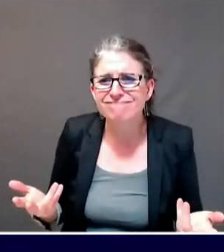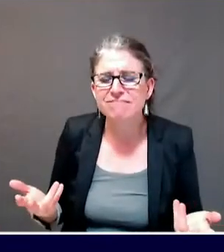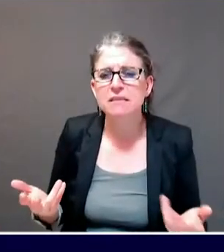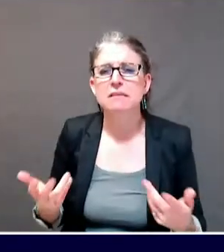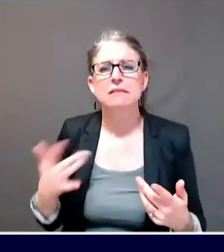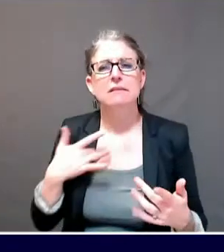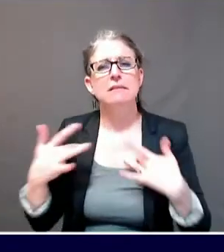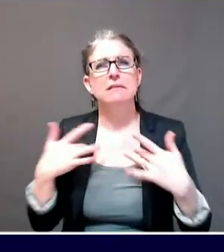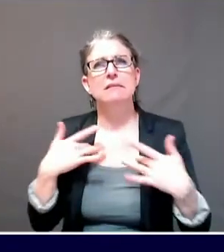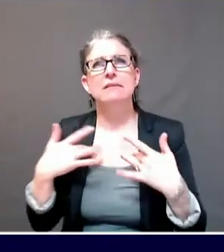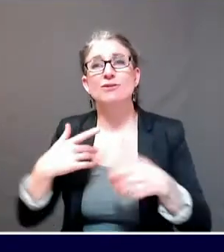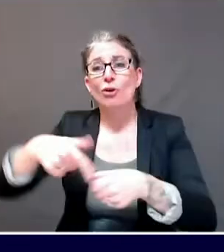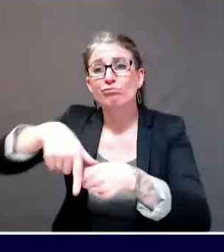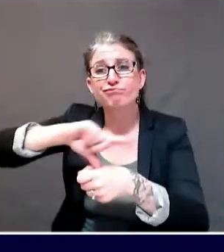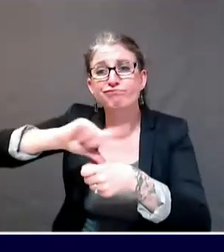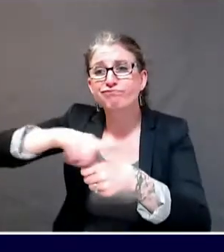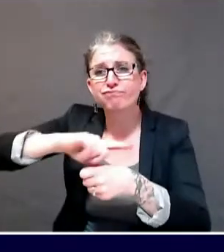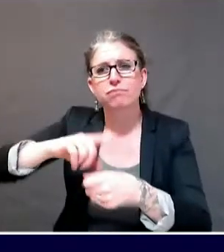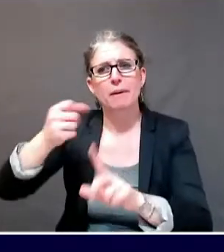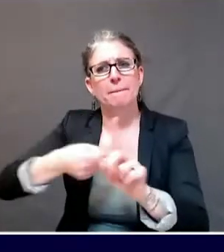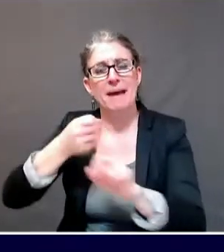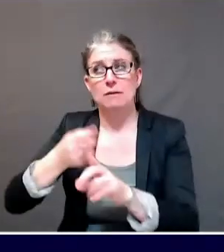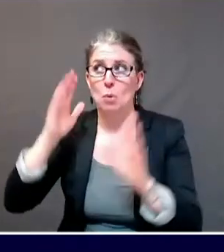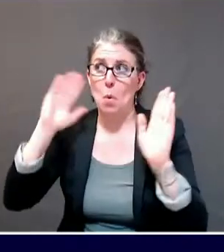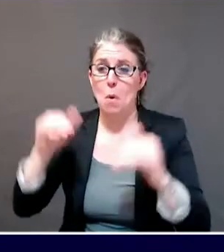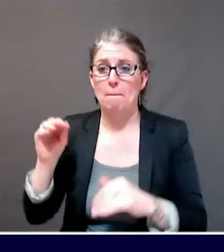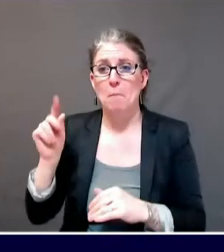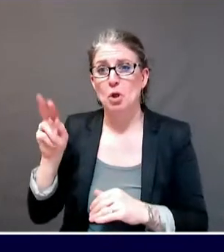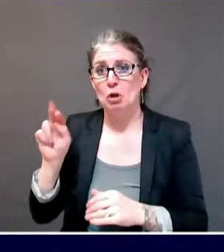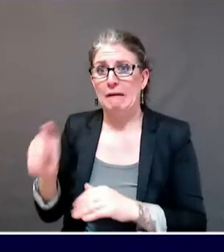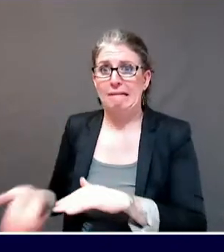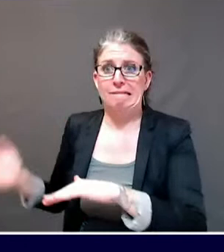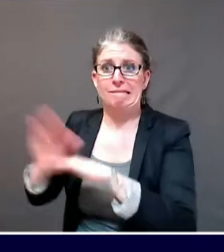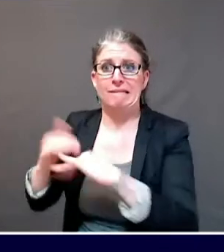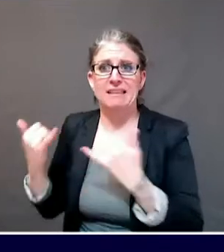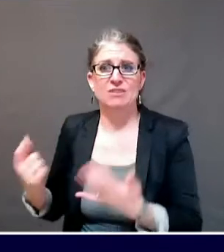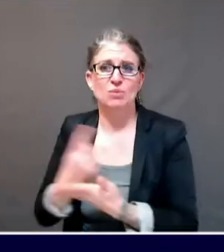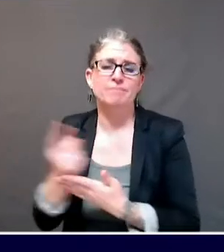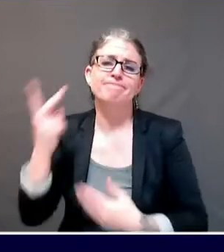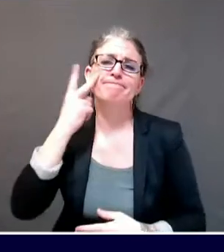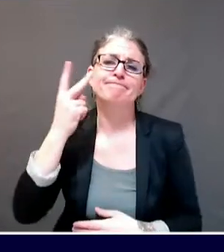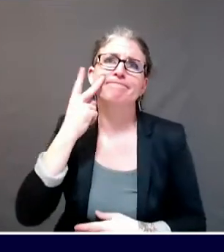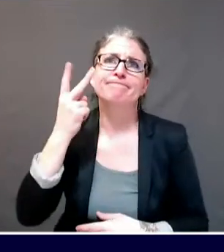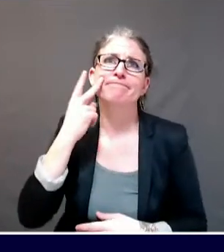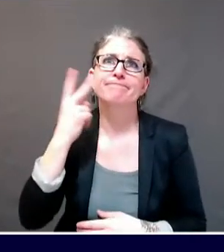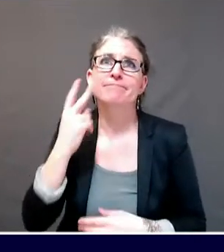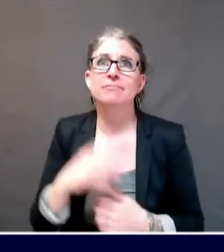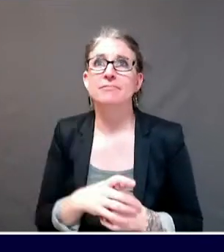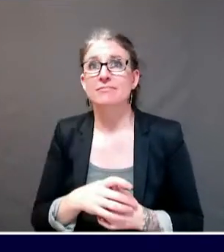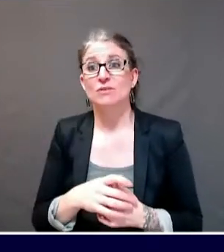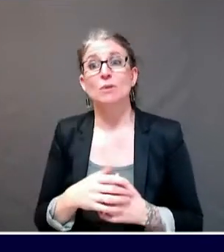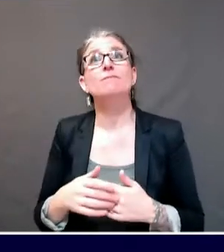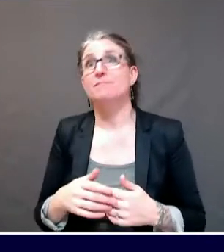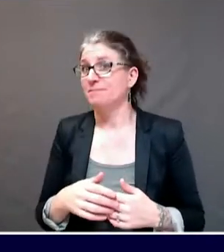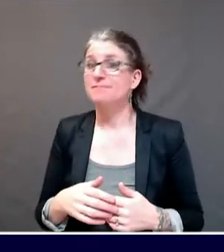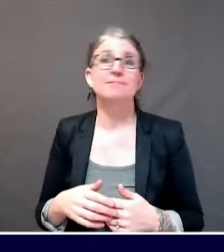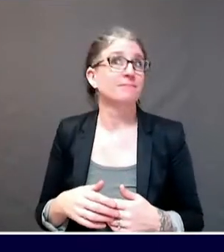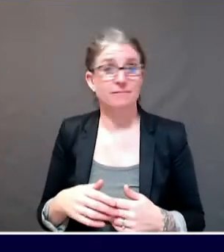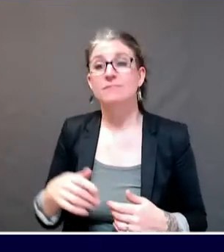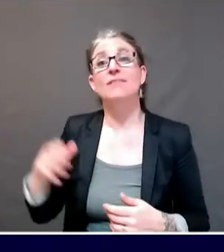pivoting, this dynamism, this changing on the fly, if I may, it's what we do. This is